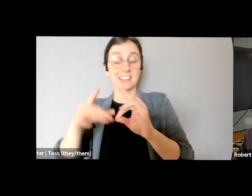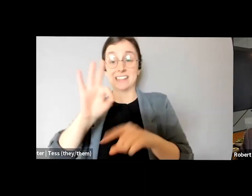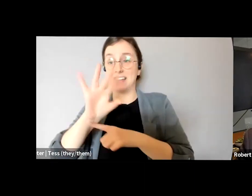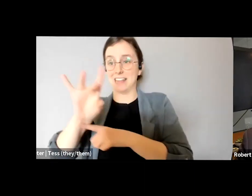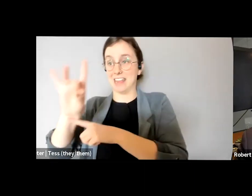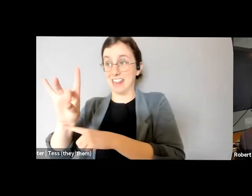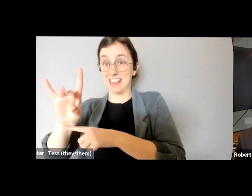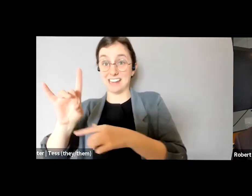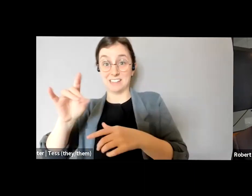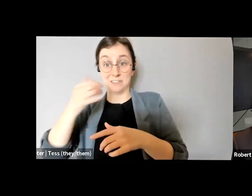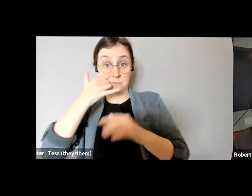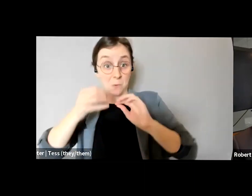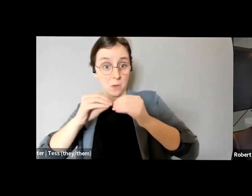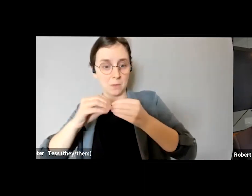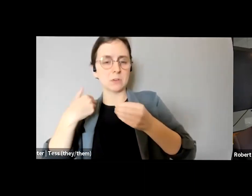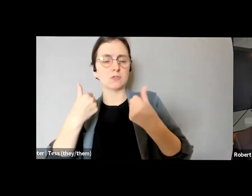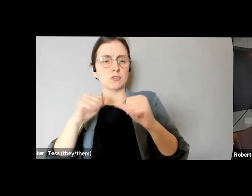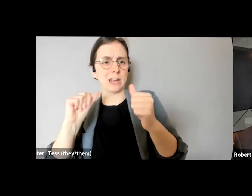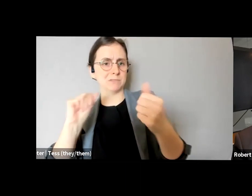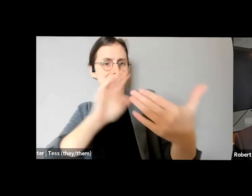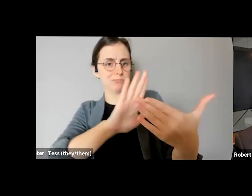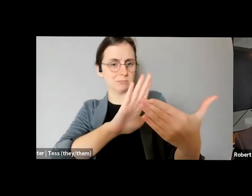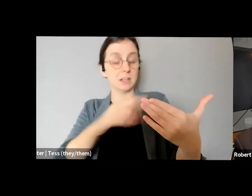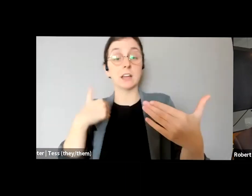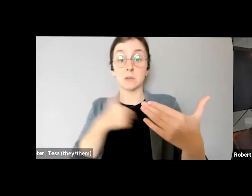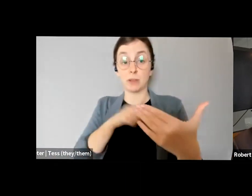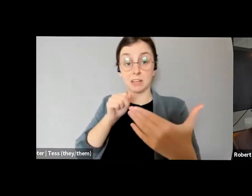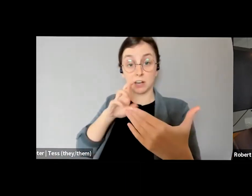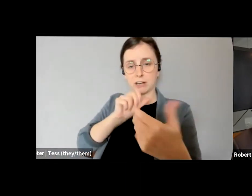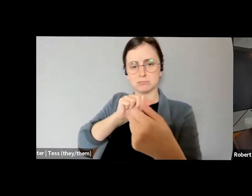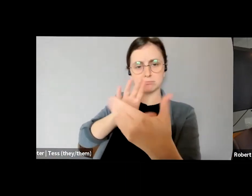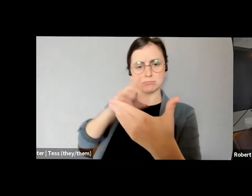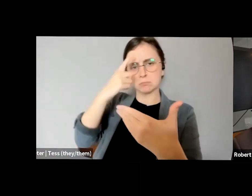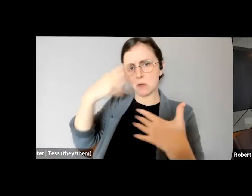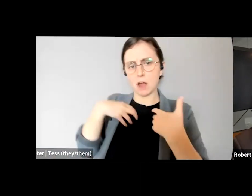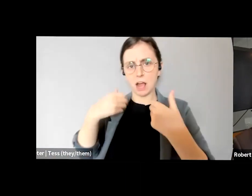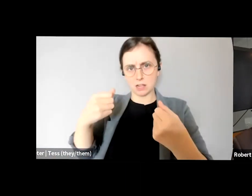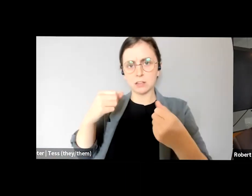address. And AHRQ is focused on addressing the mental health crisis in our nation